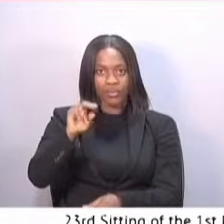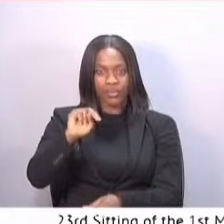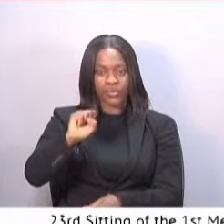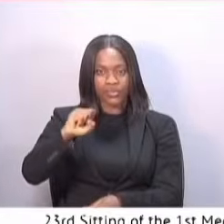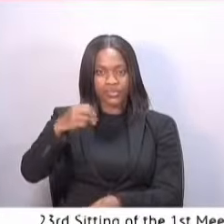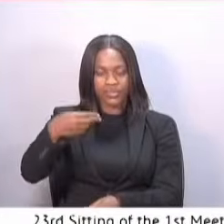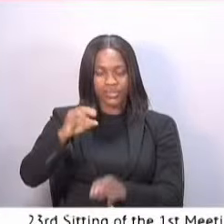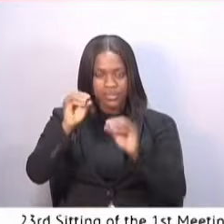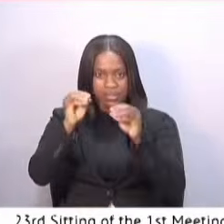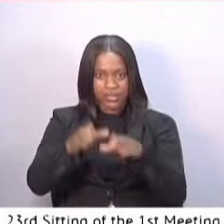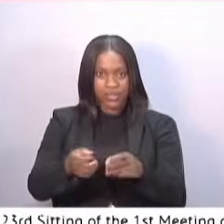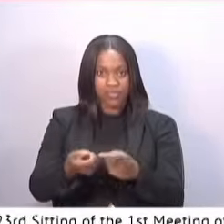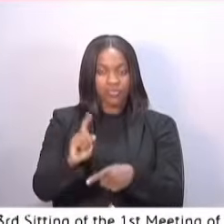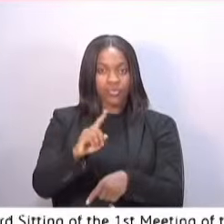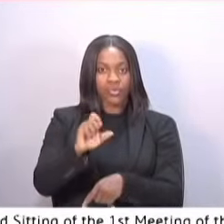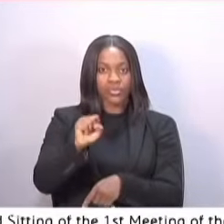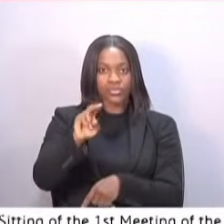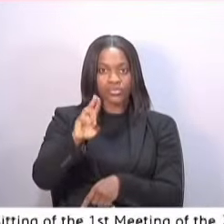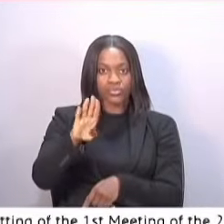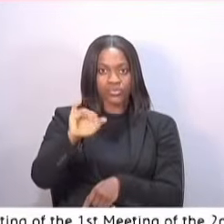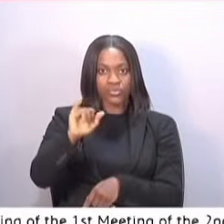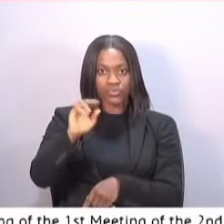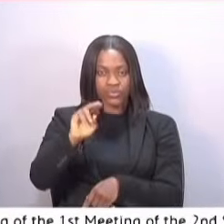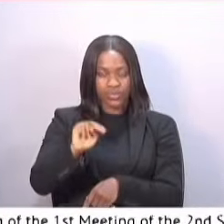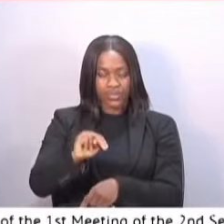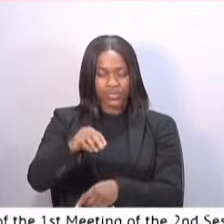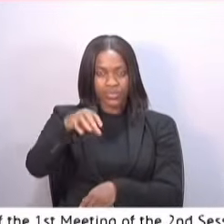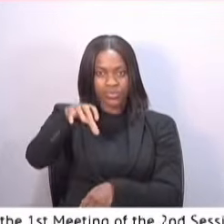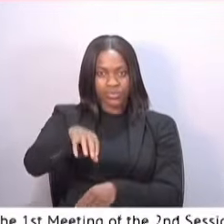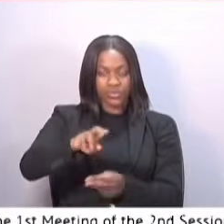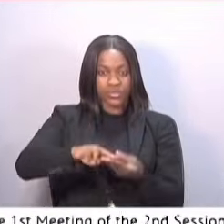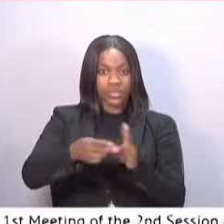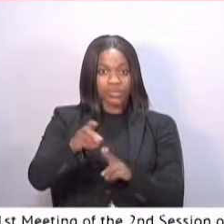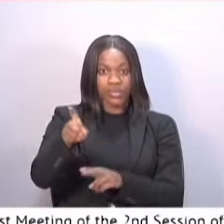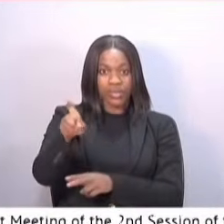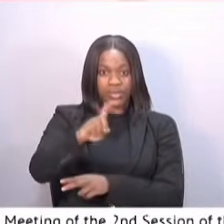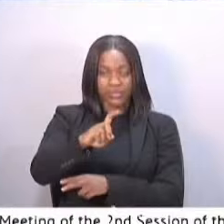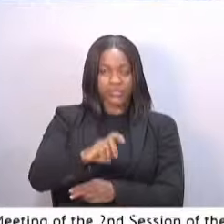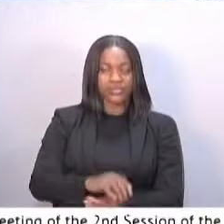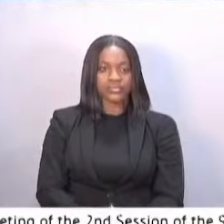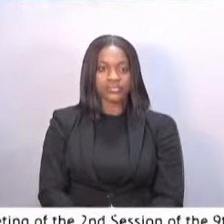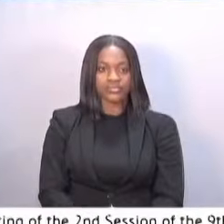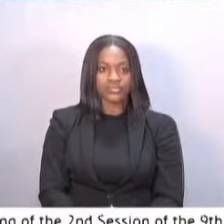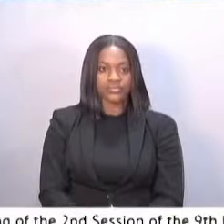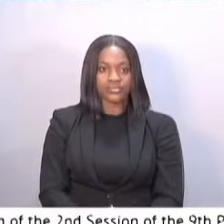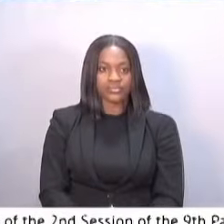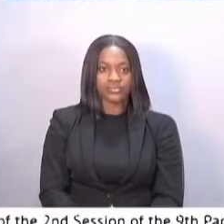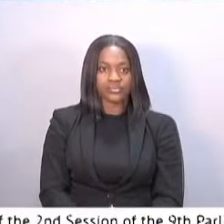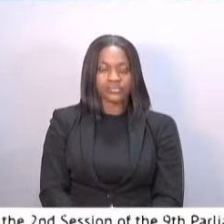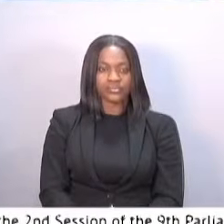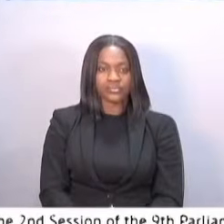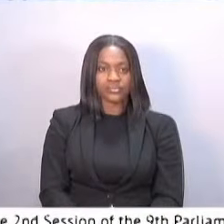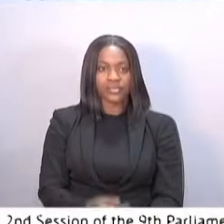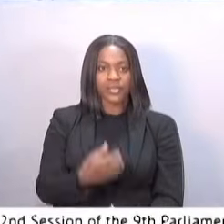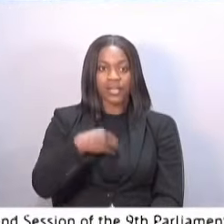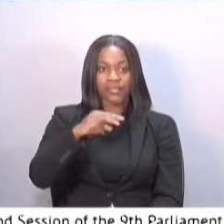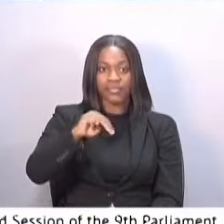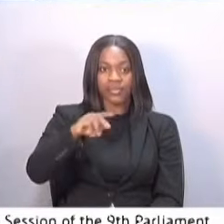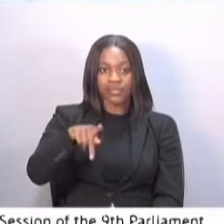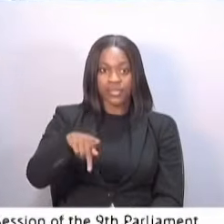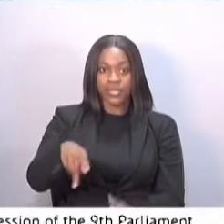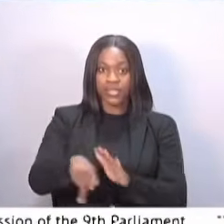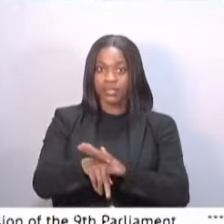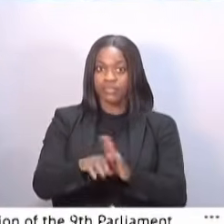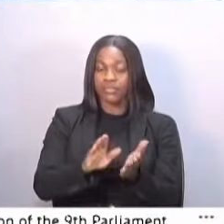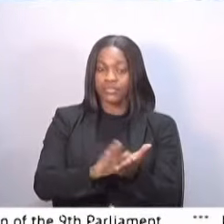from Subin constituency and they numbered 100. We have MA